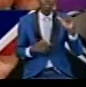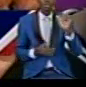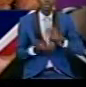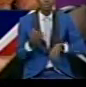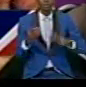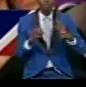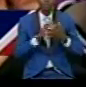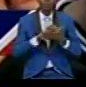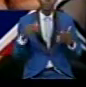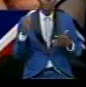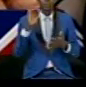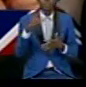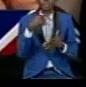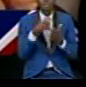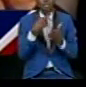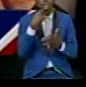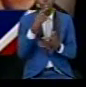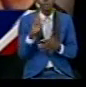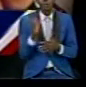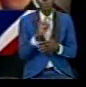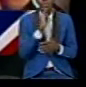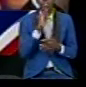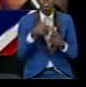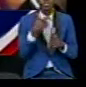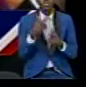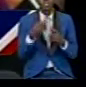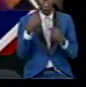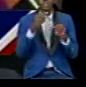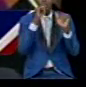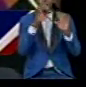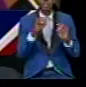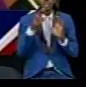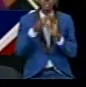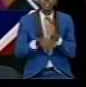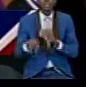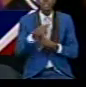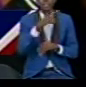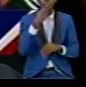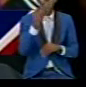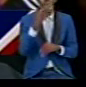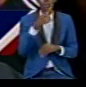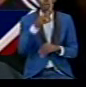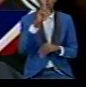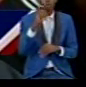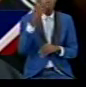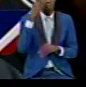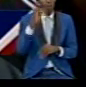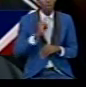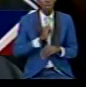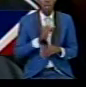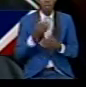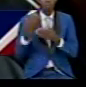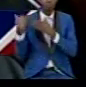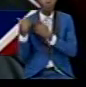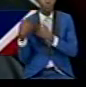it says, well, is then the blessedness you speak of? For I bear you record that if